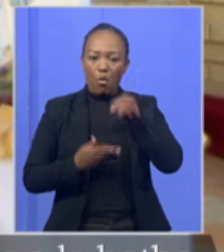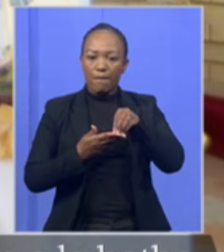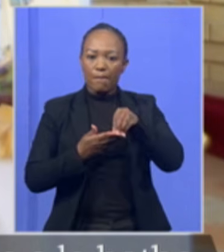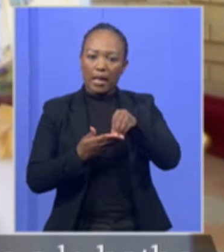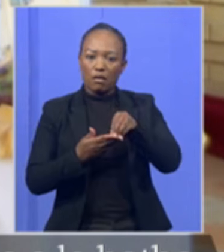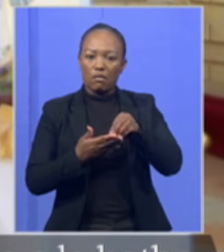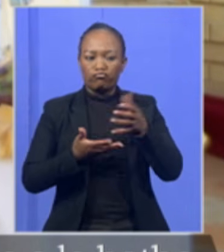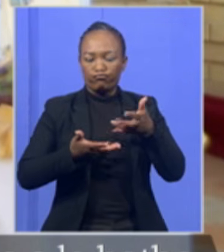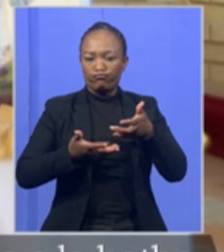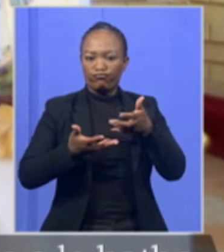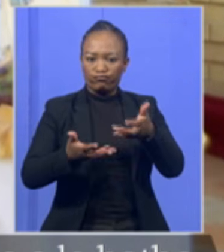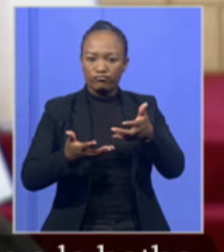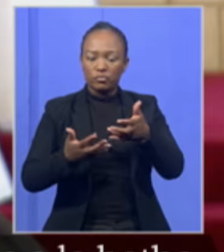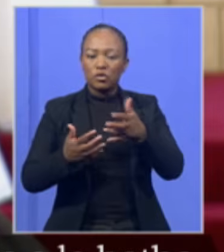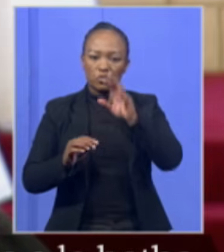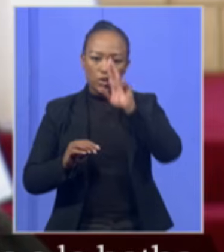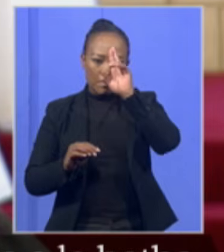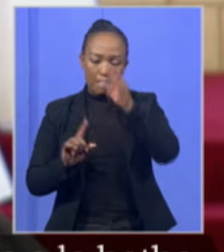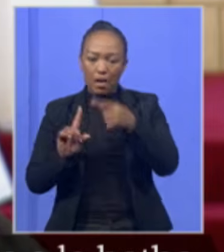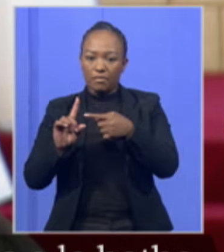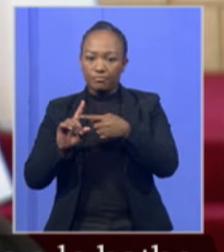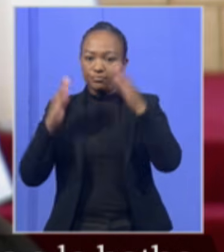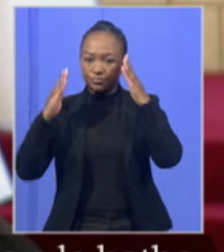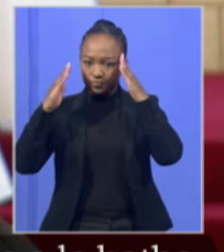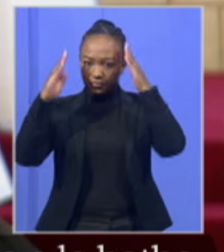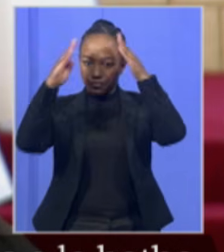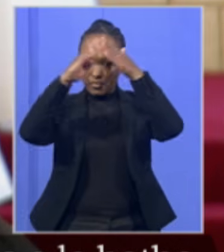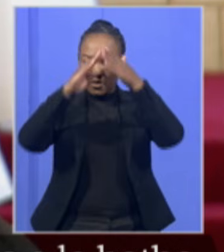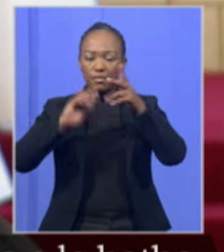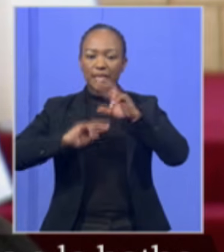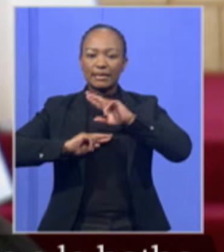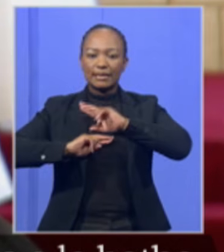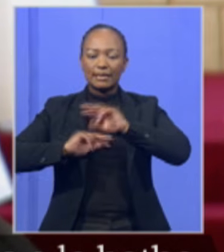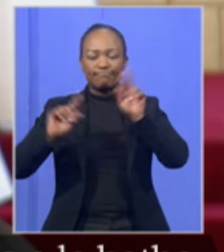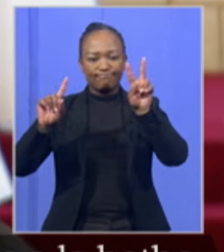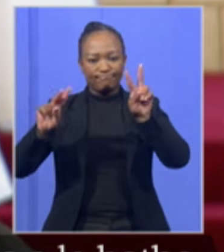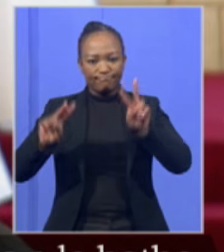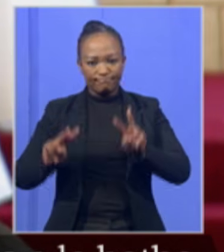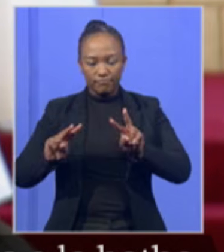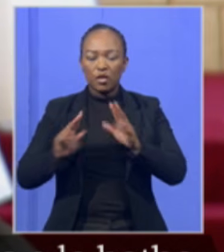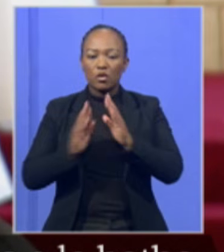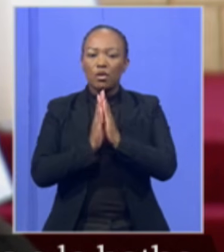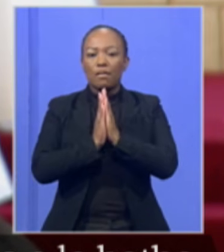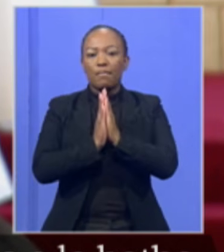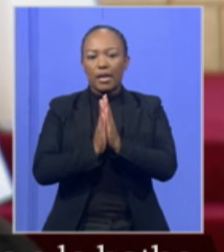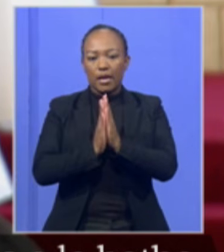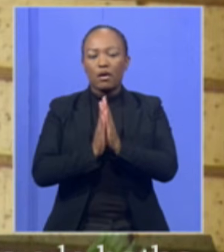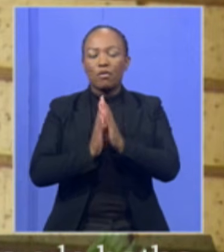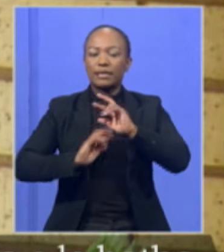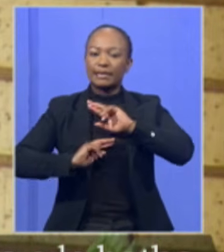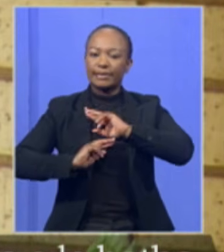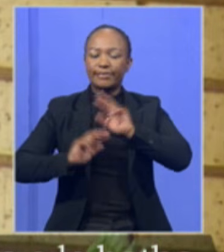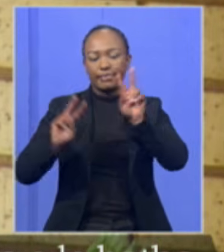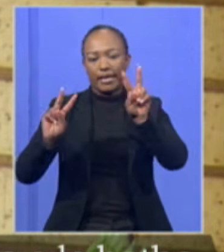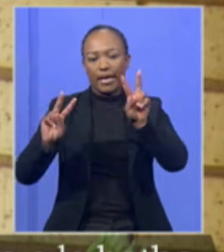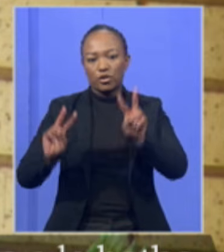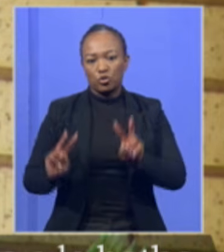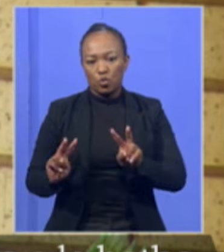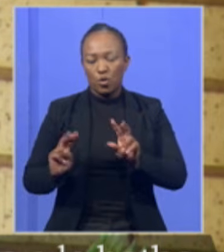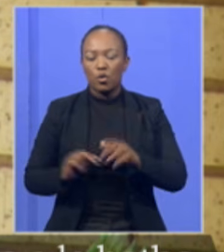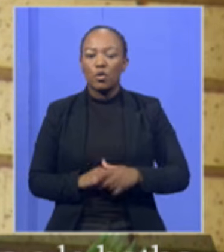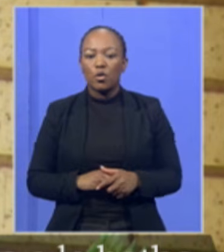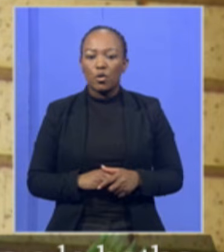lone le gore a robale ka kagišo. Re tla mo gopola mo mmiseng eo le go mo rapelela gore a robale ka kagišo. Maloko a kereke a re